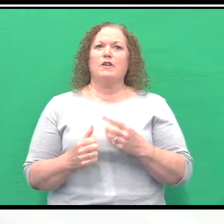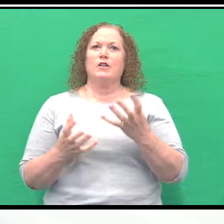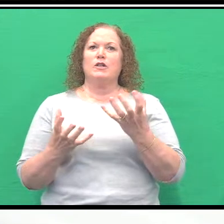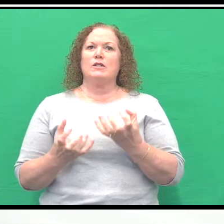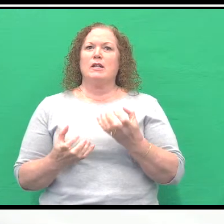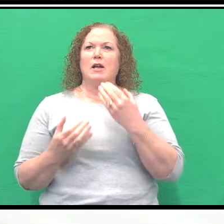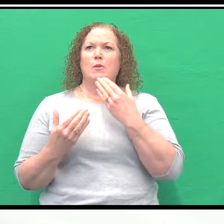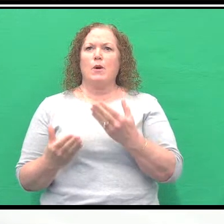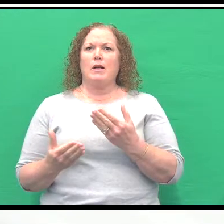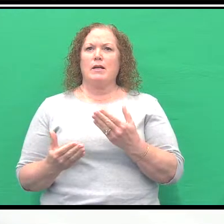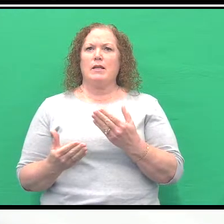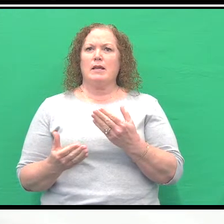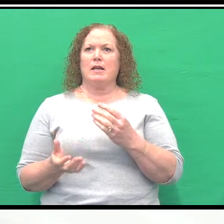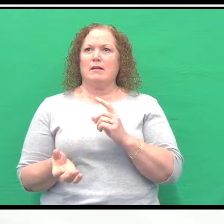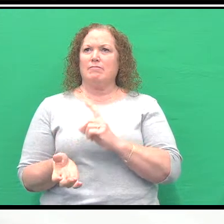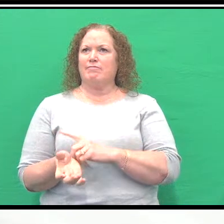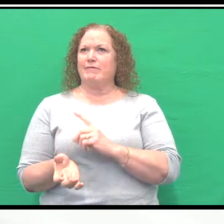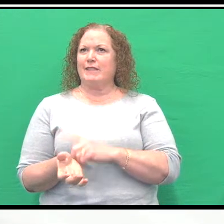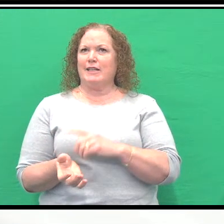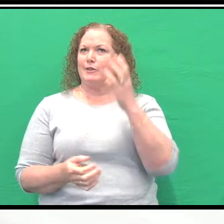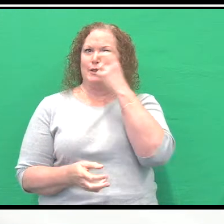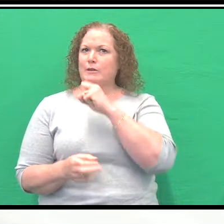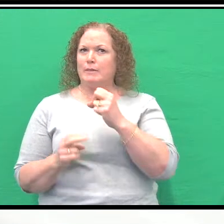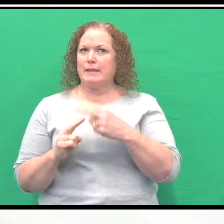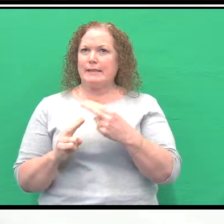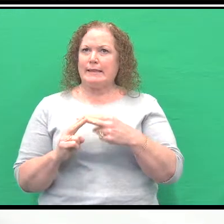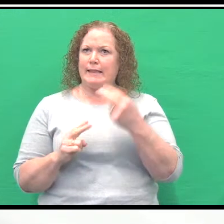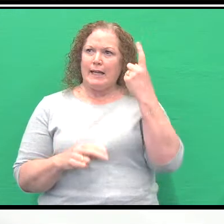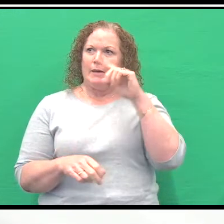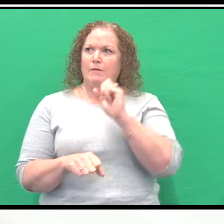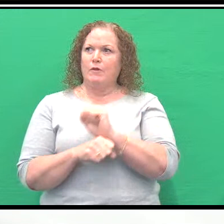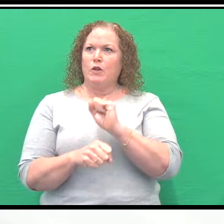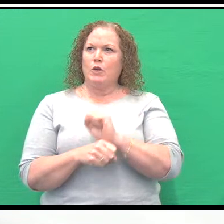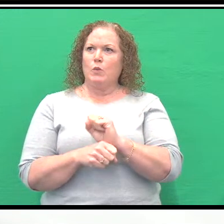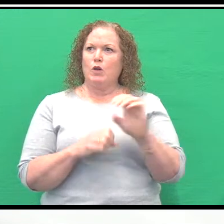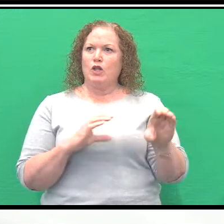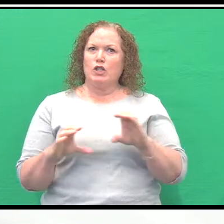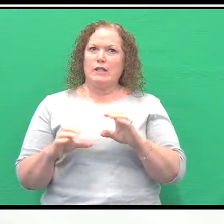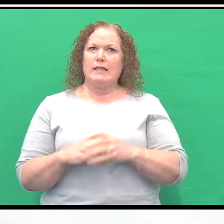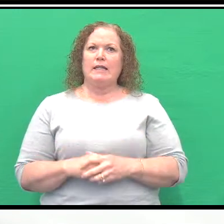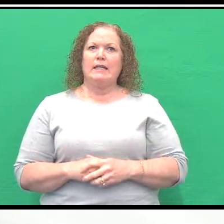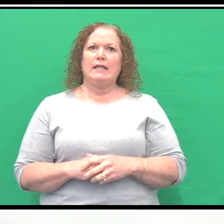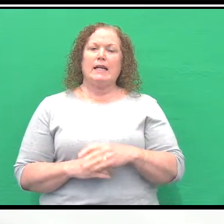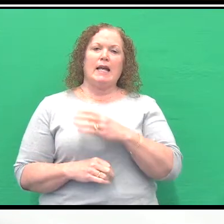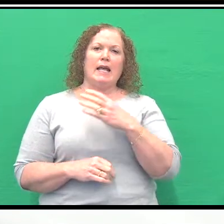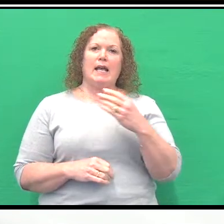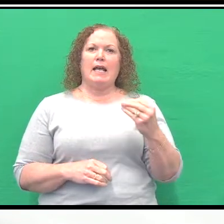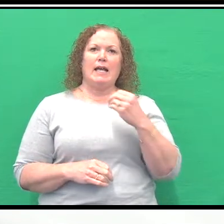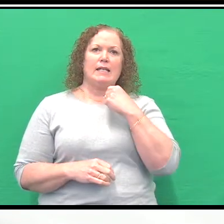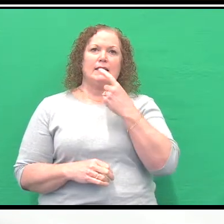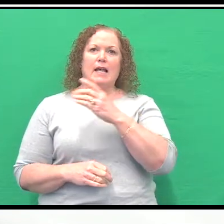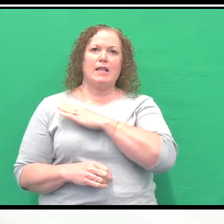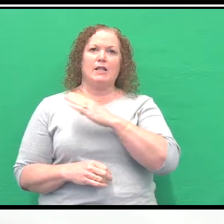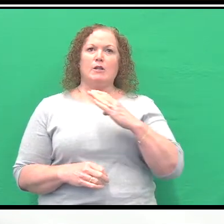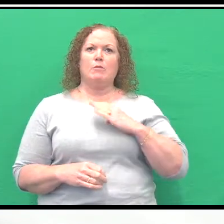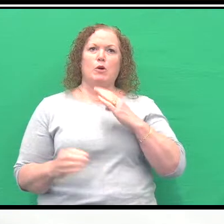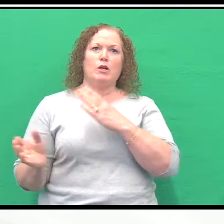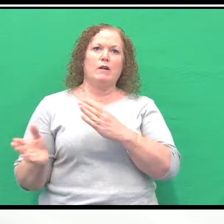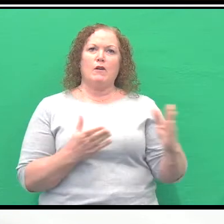for the work that she's done on this and in informing the board of our plans for next year. So thanks, Dr.